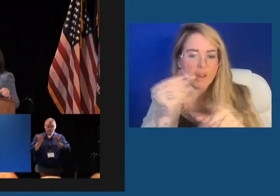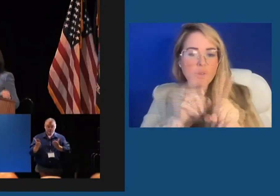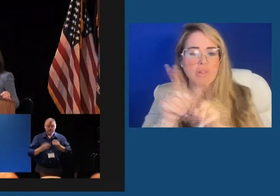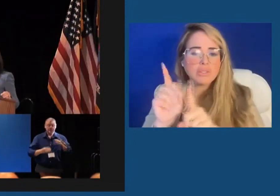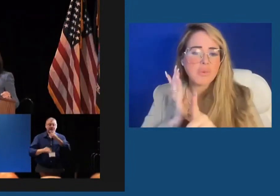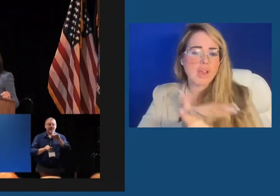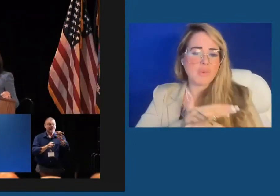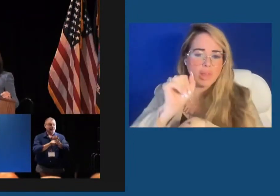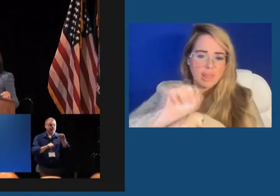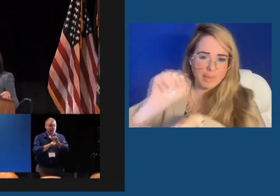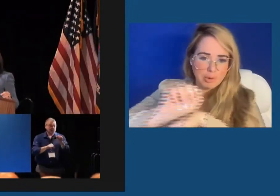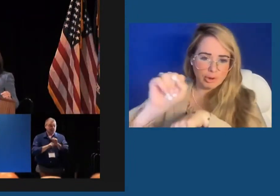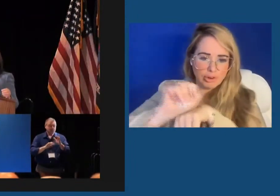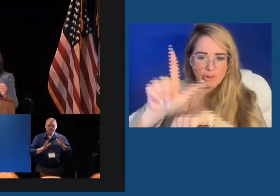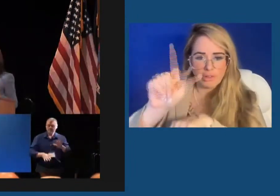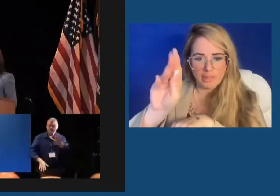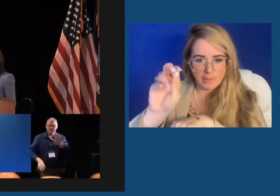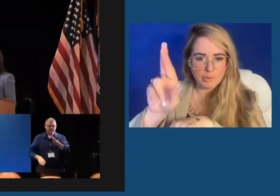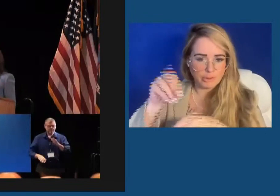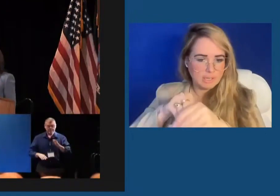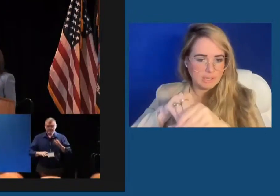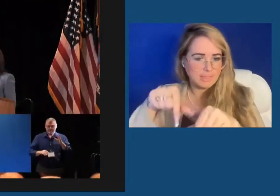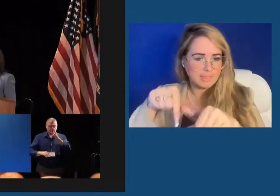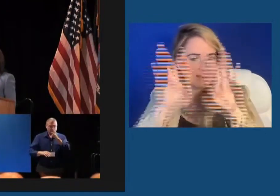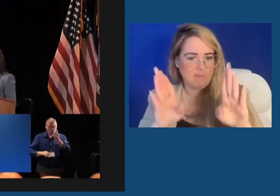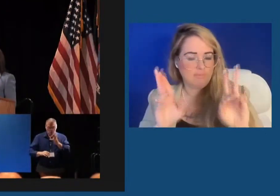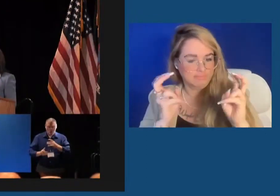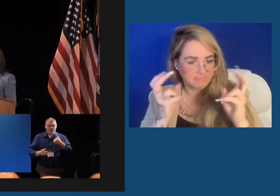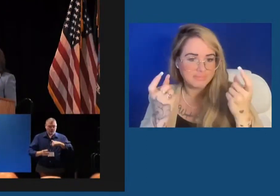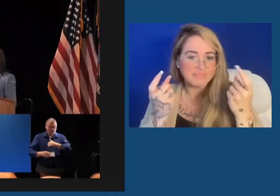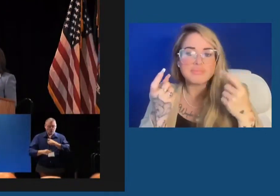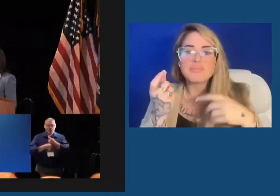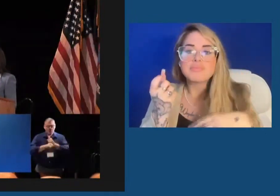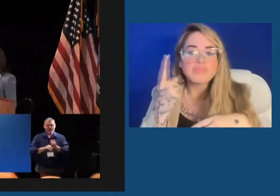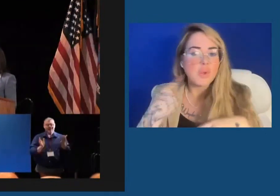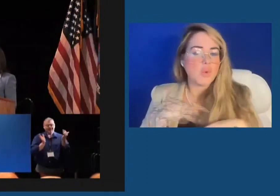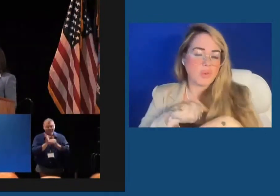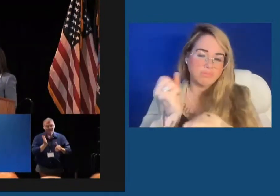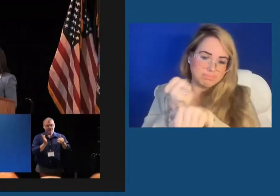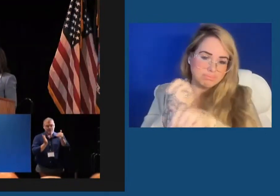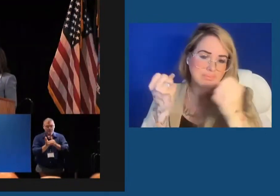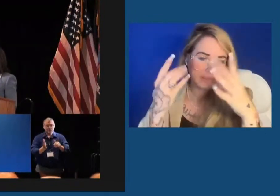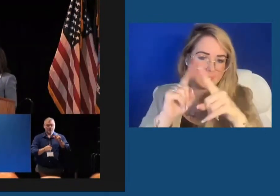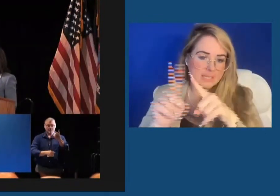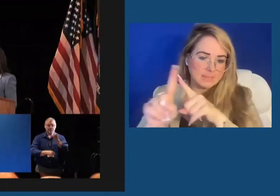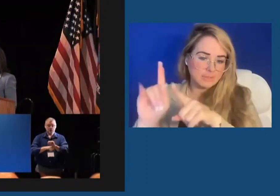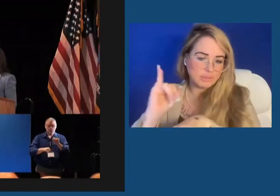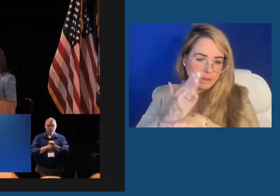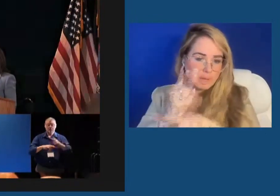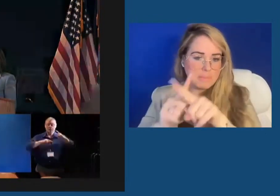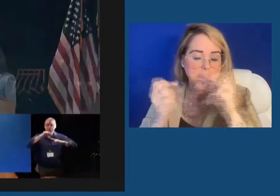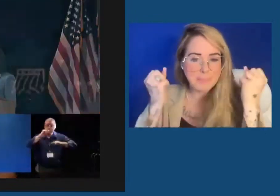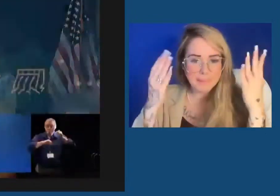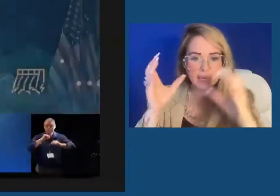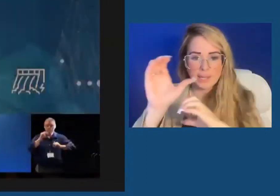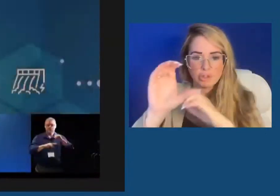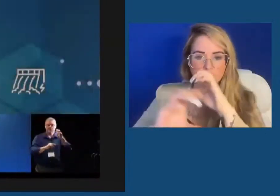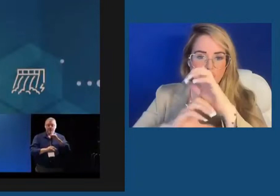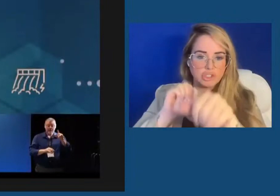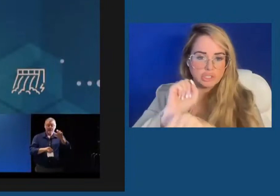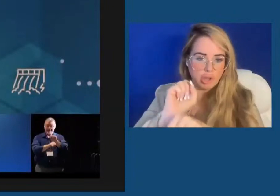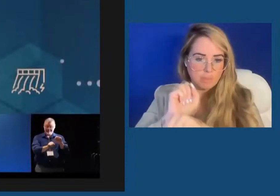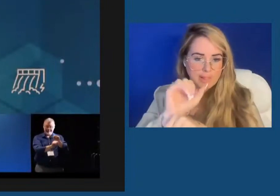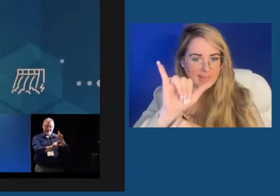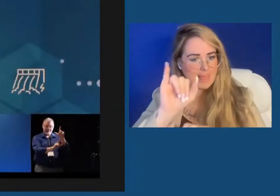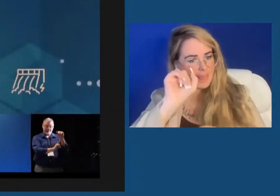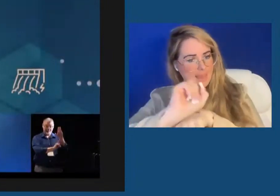labor is in the house. I will not ignore the fact that we are creating thousands of jobs, but a lot of them are construction jobs. And the labor community is the ones that they're